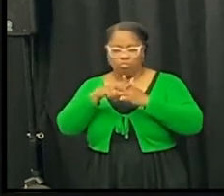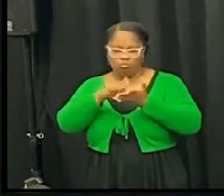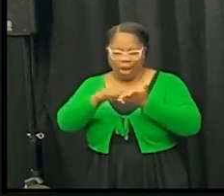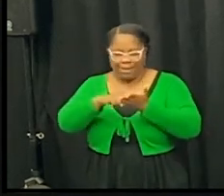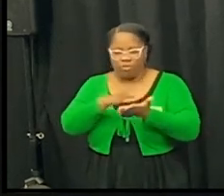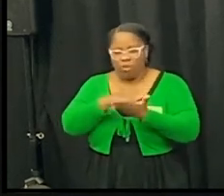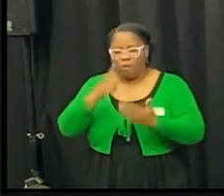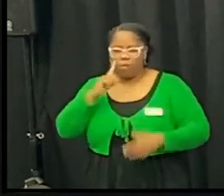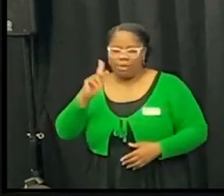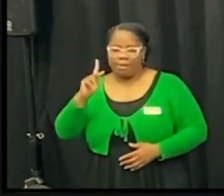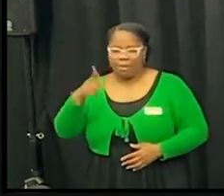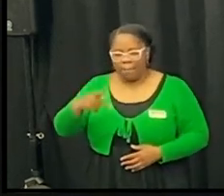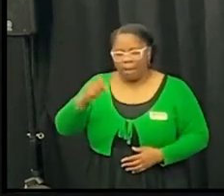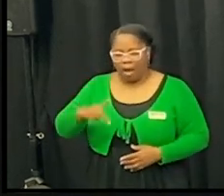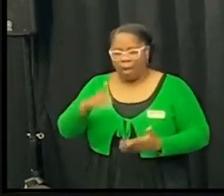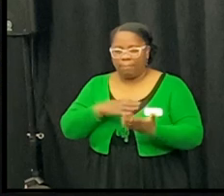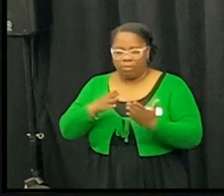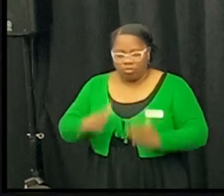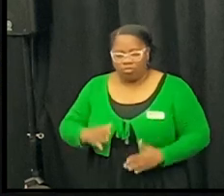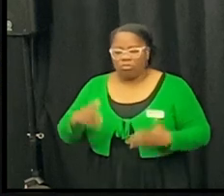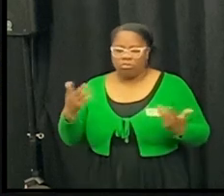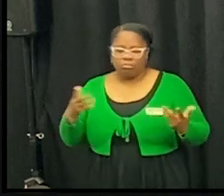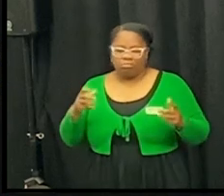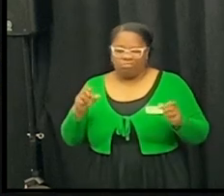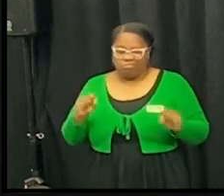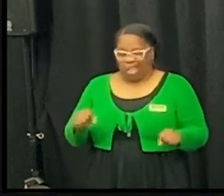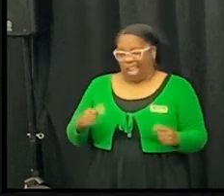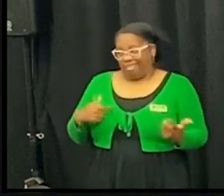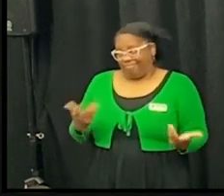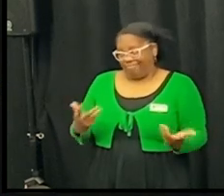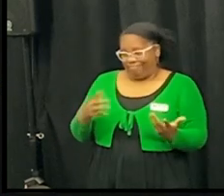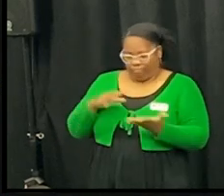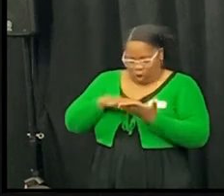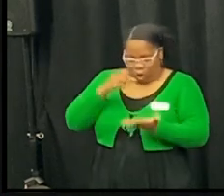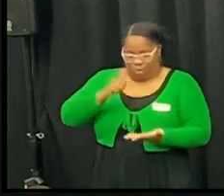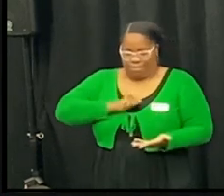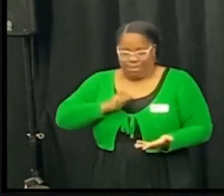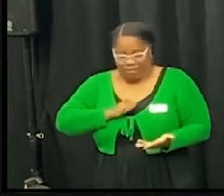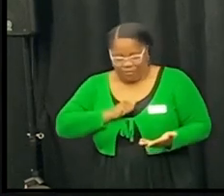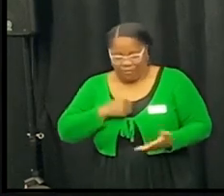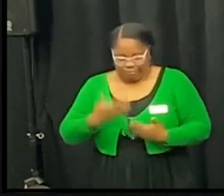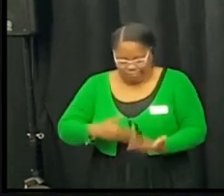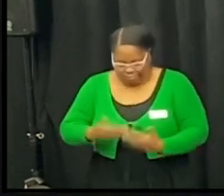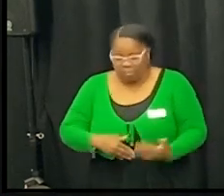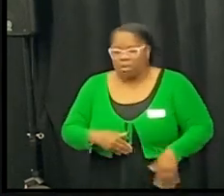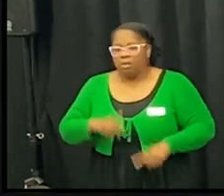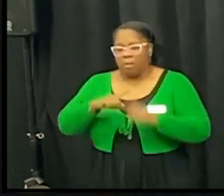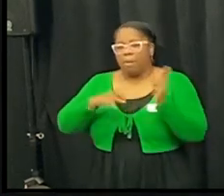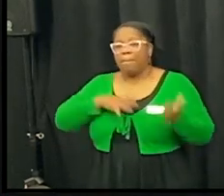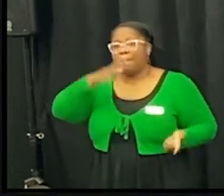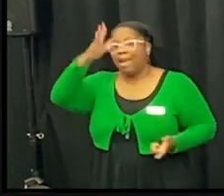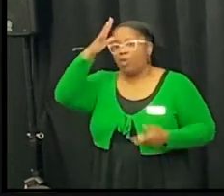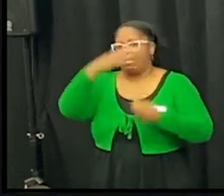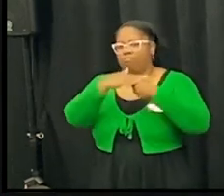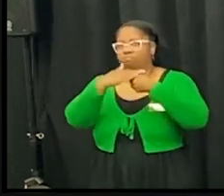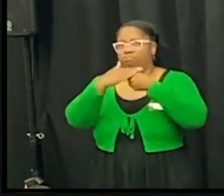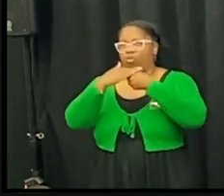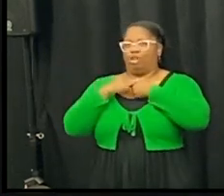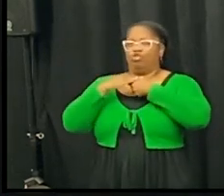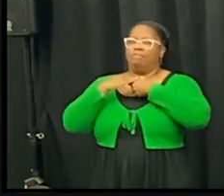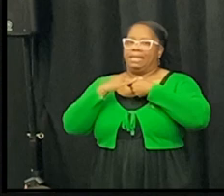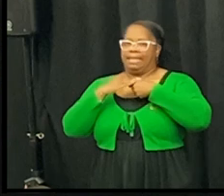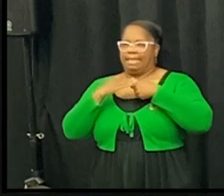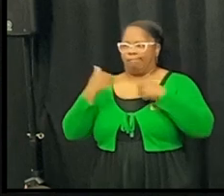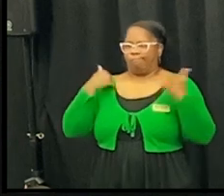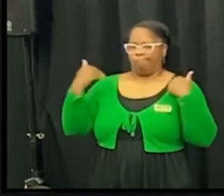artists I just taught myself a lot of those. And then, but my parents pressured me to get